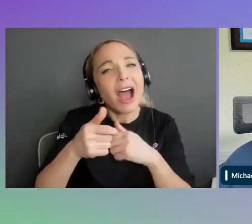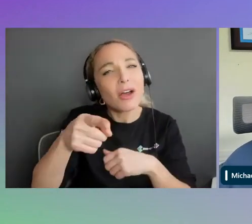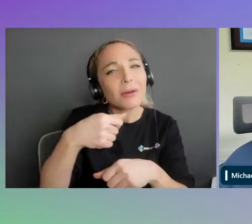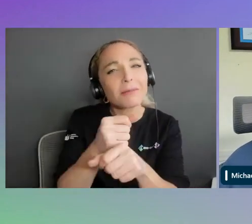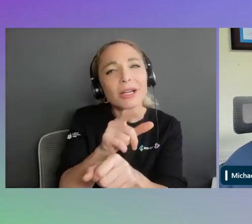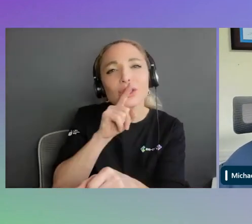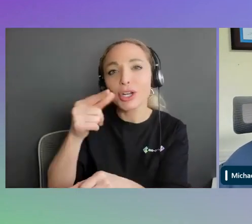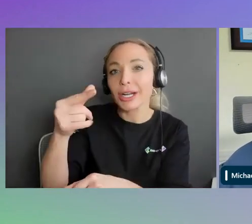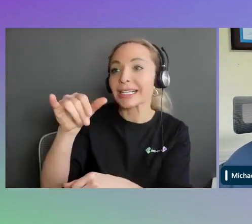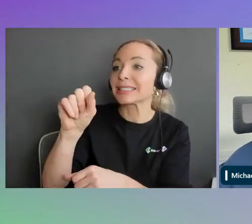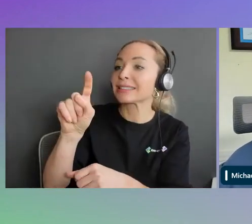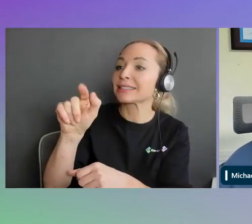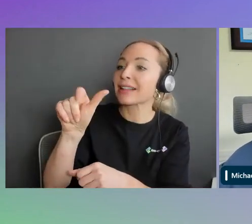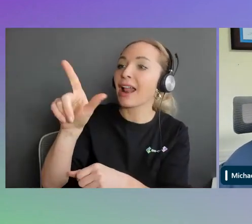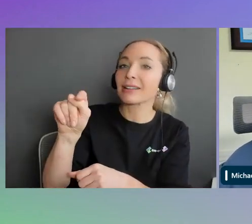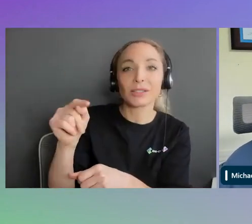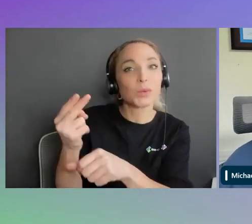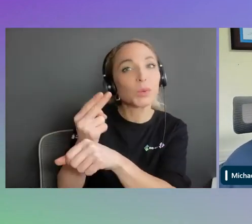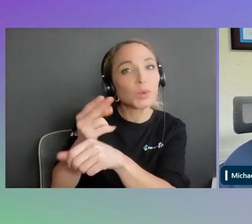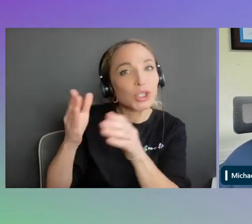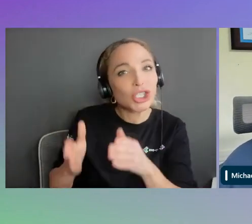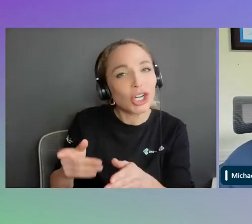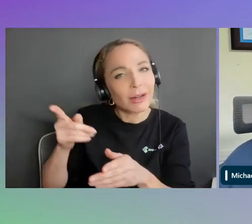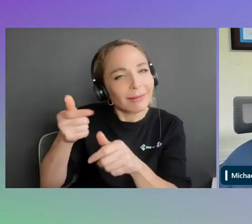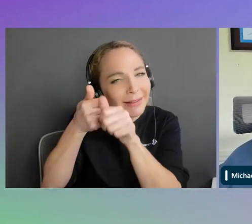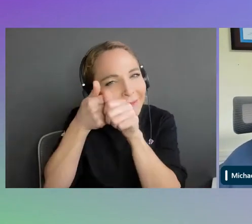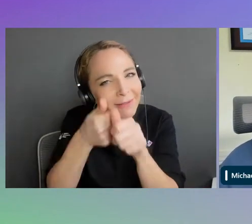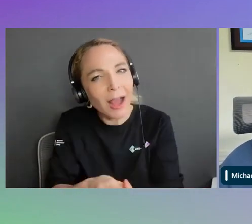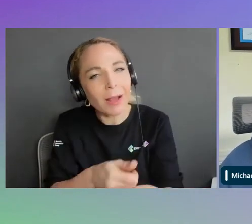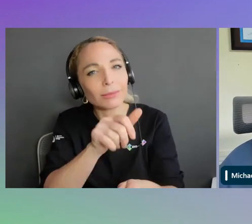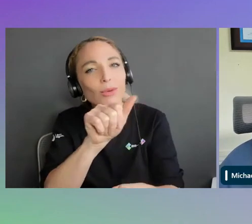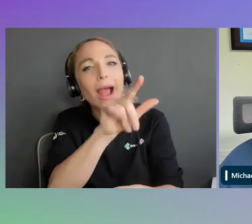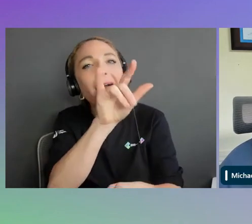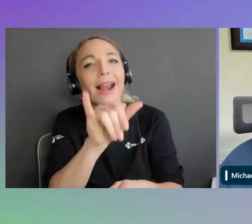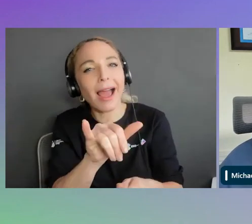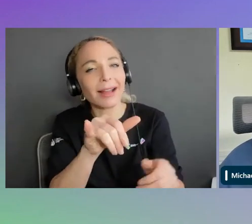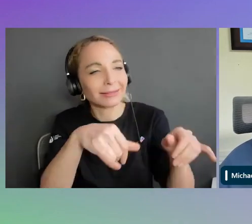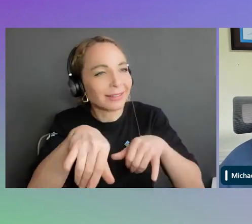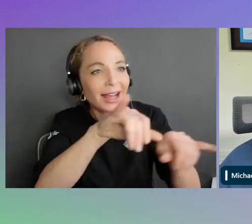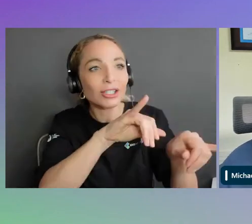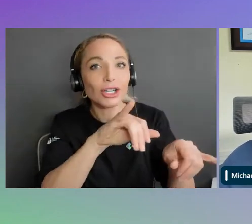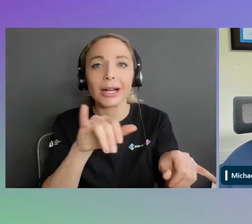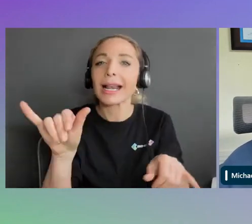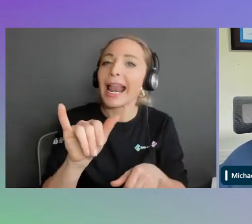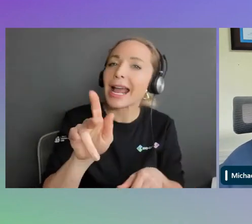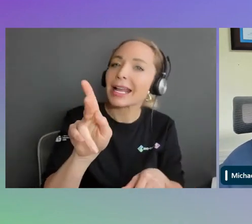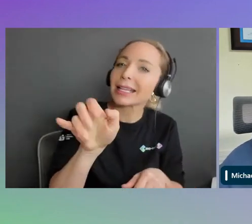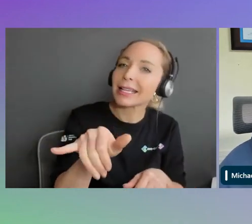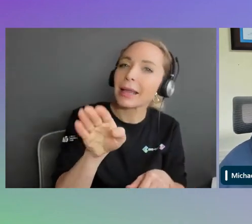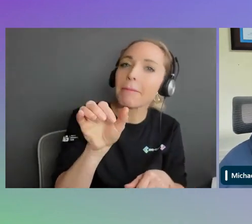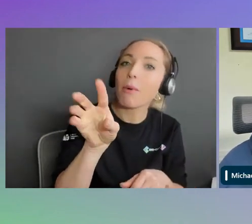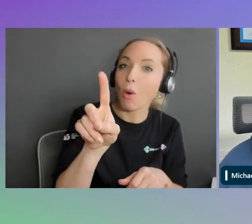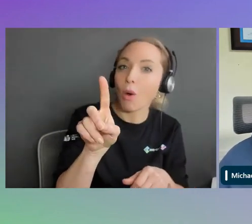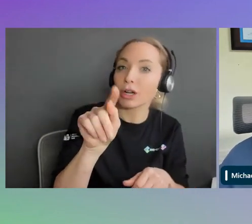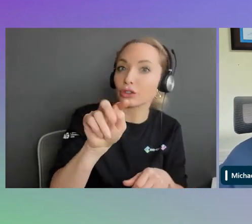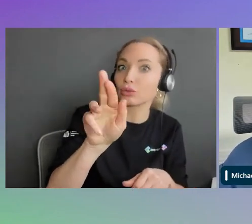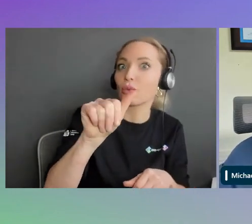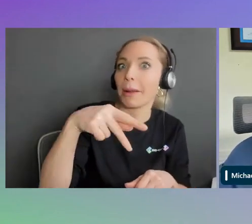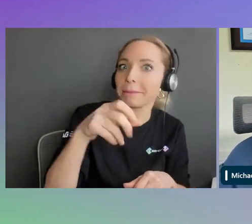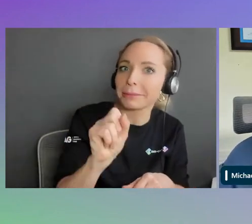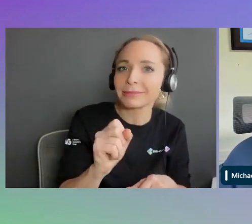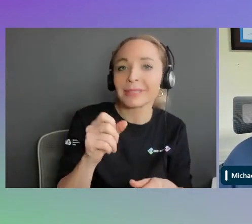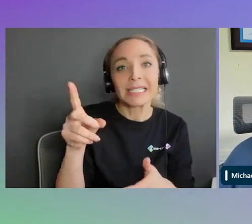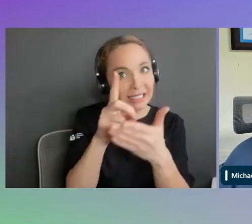Ally standards? For example, keyboard traps. A designer can put together components from the design system, but might forget these